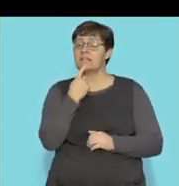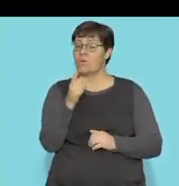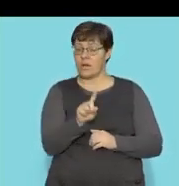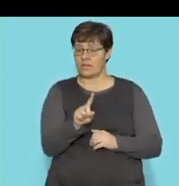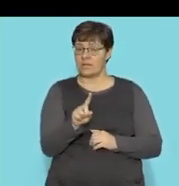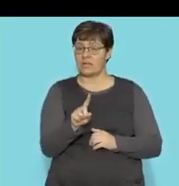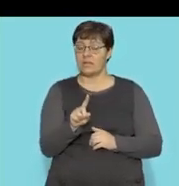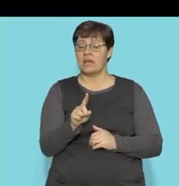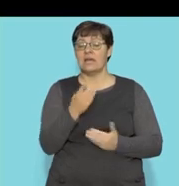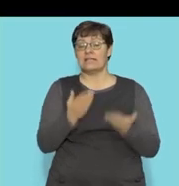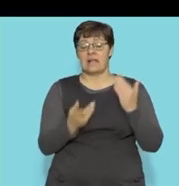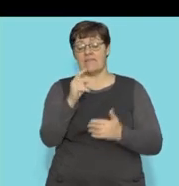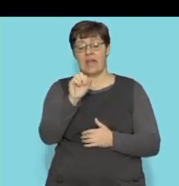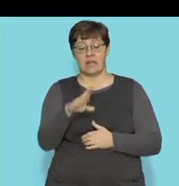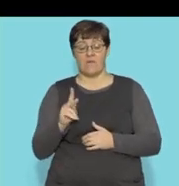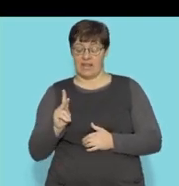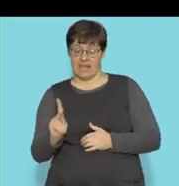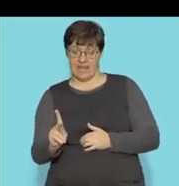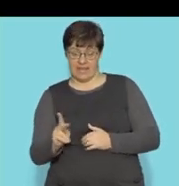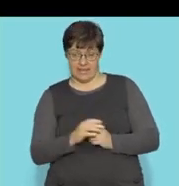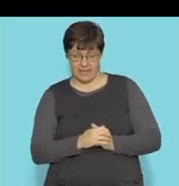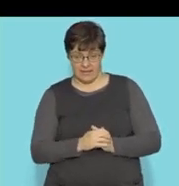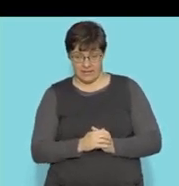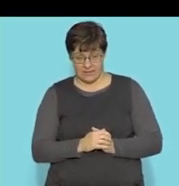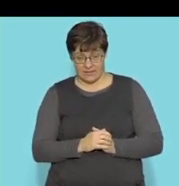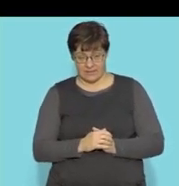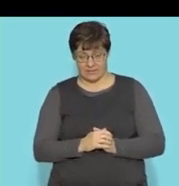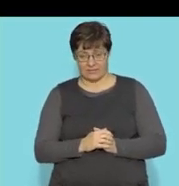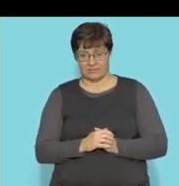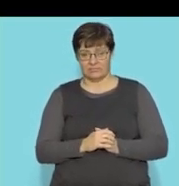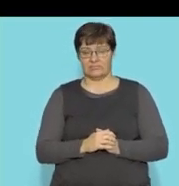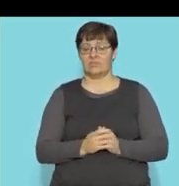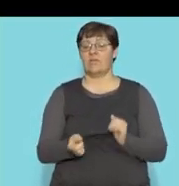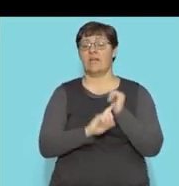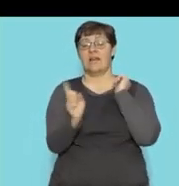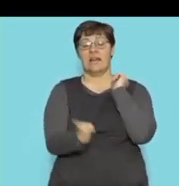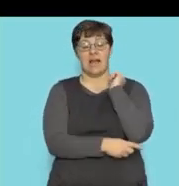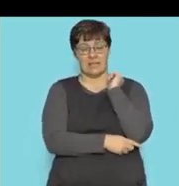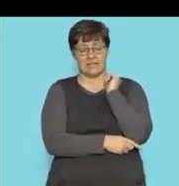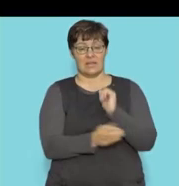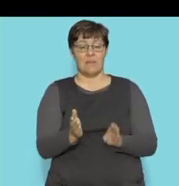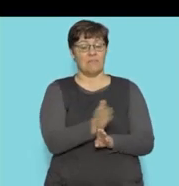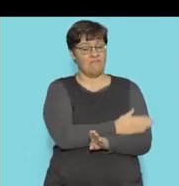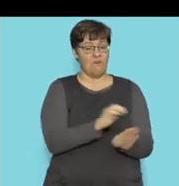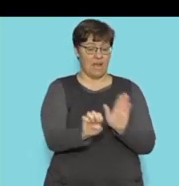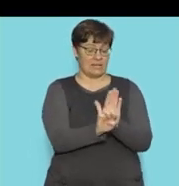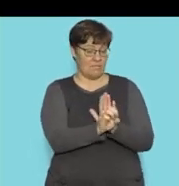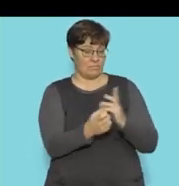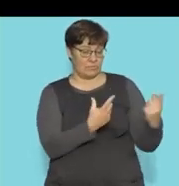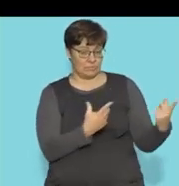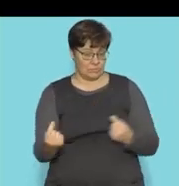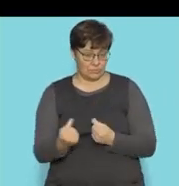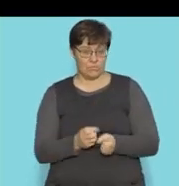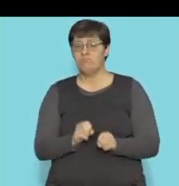the scale factor of K. Great, everyone. Then lastly, before we get into the example,